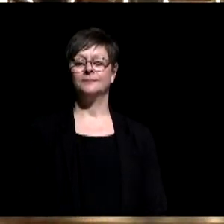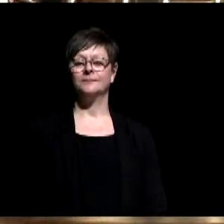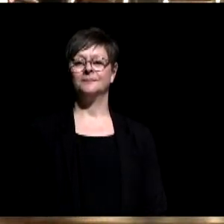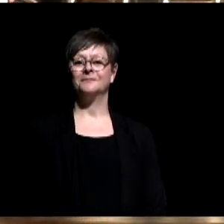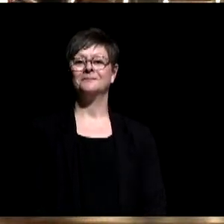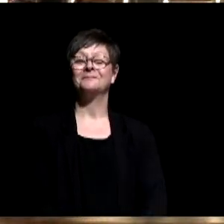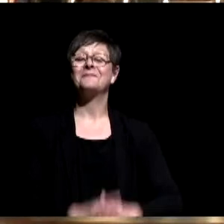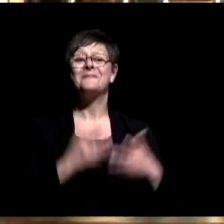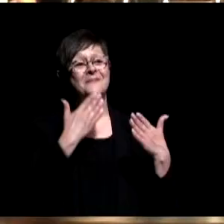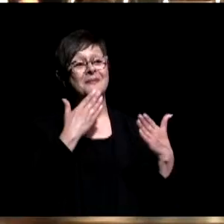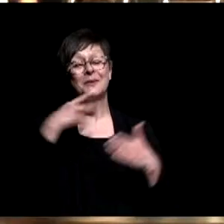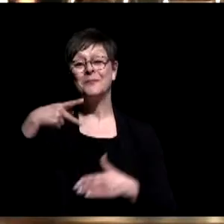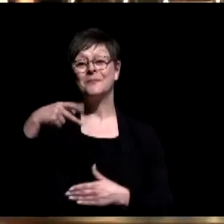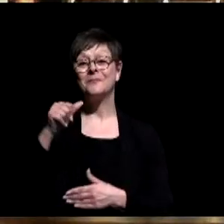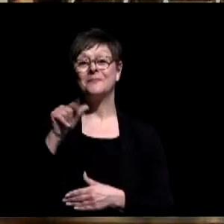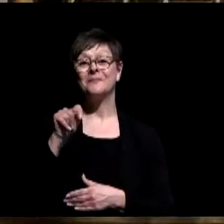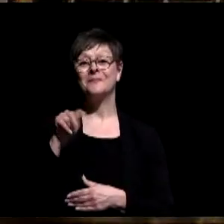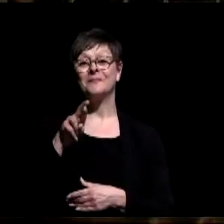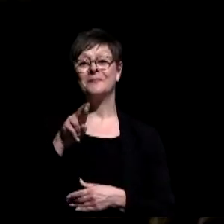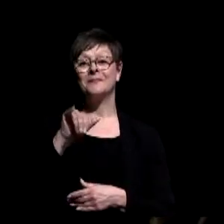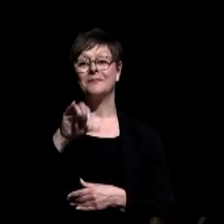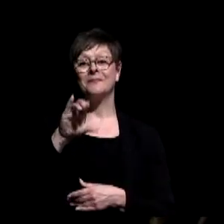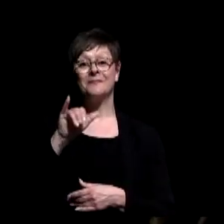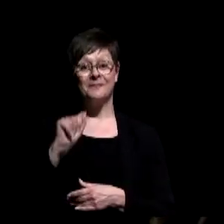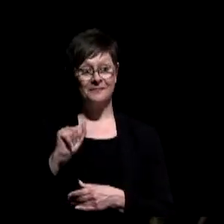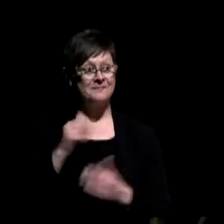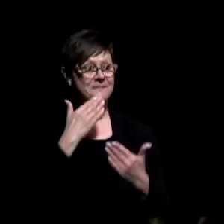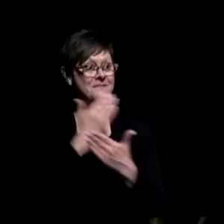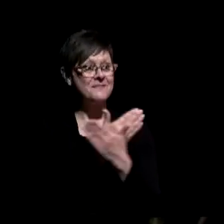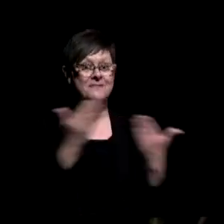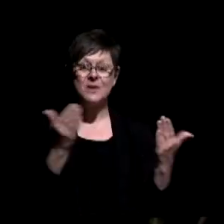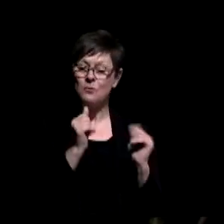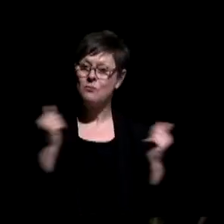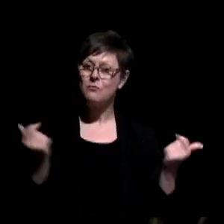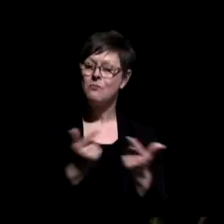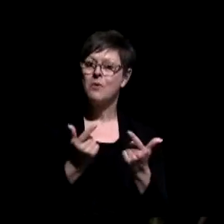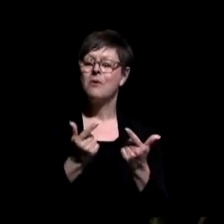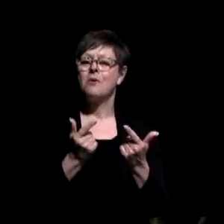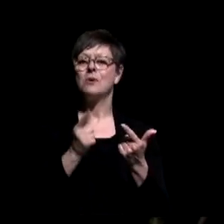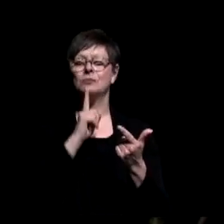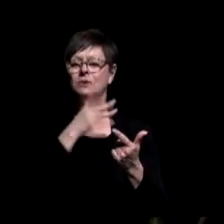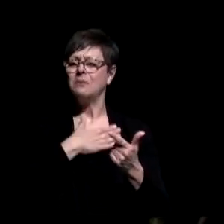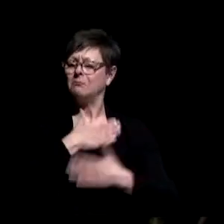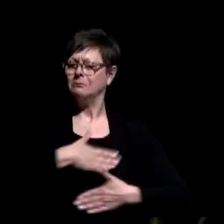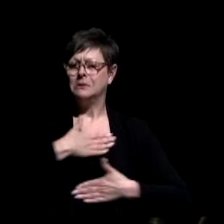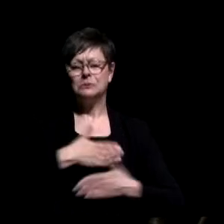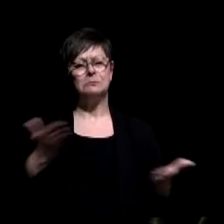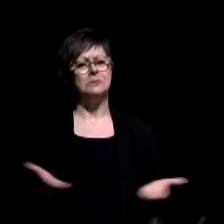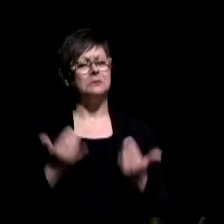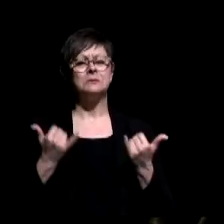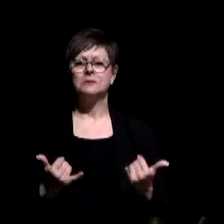Thank you, Patricia. Thank you, everybody. It's an absolute pleasure to be able to share this afternoon with you